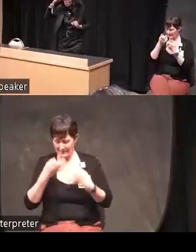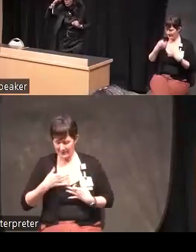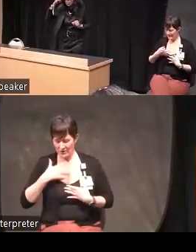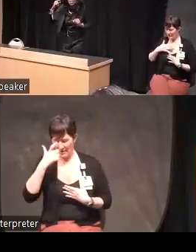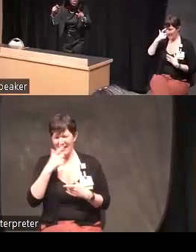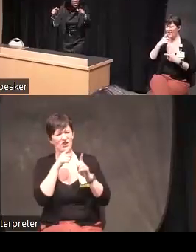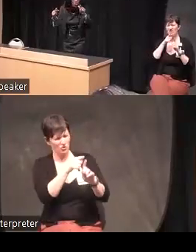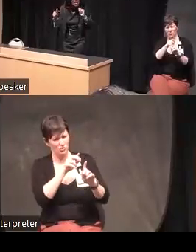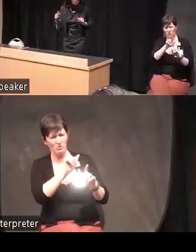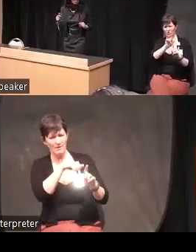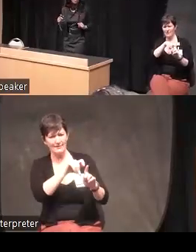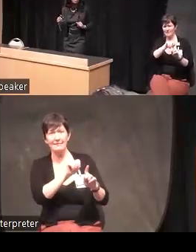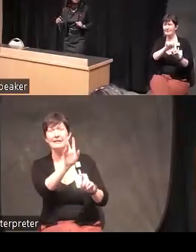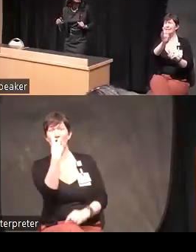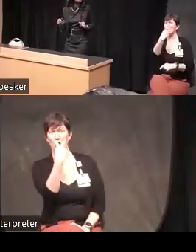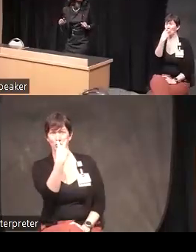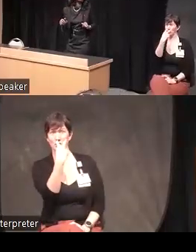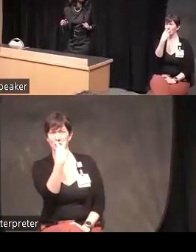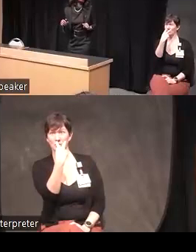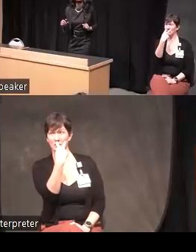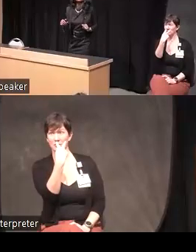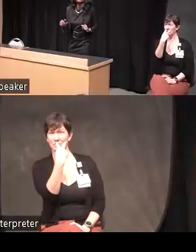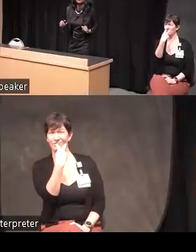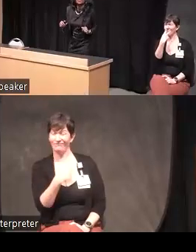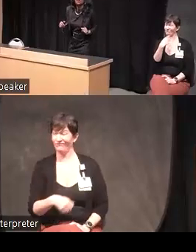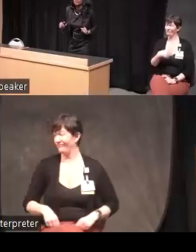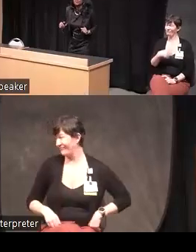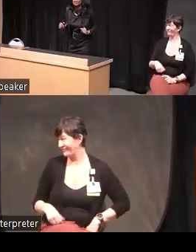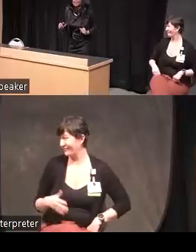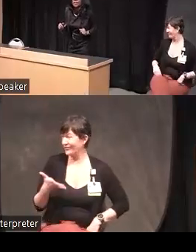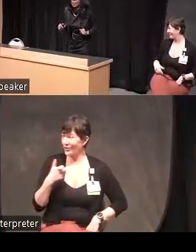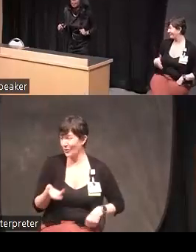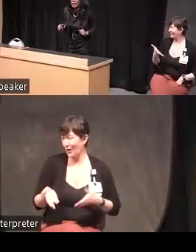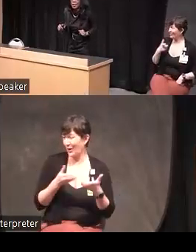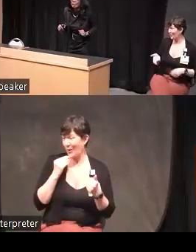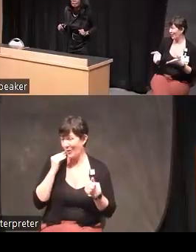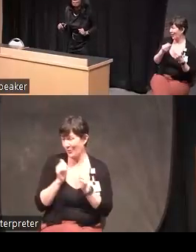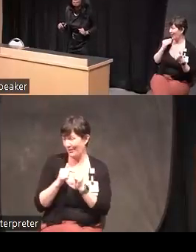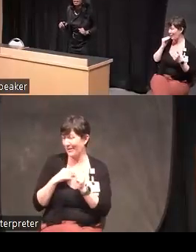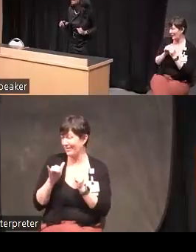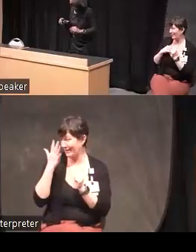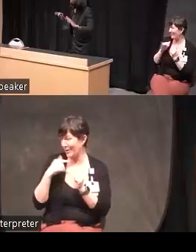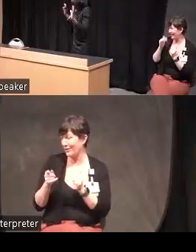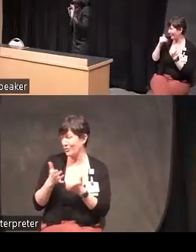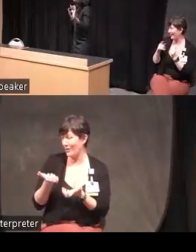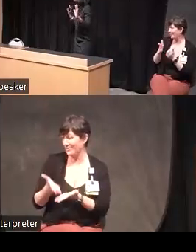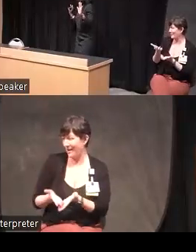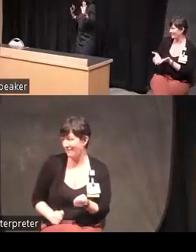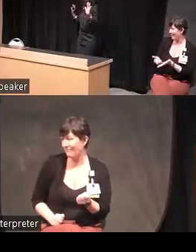that he is a racist because he turns around and he looks at me and goes, so you want to go home with me? Is that why you want me to stop? And I